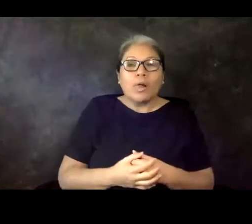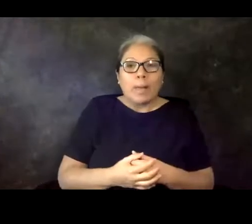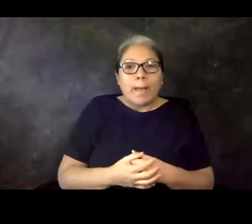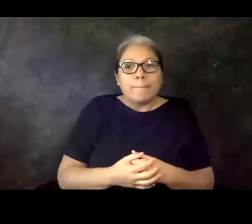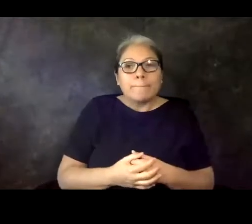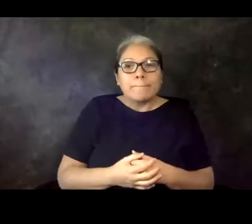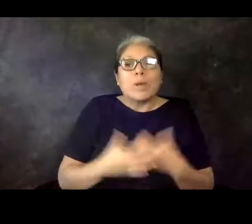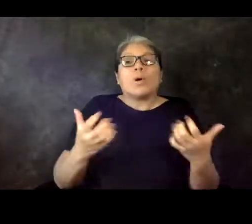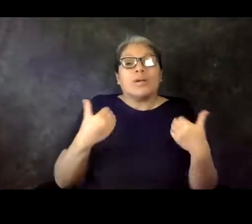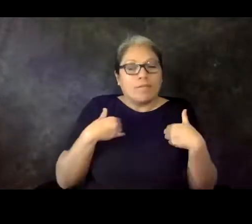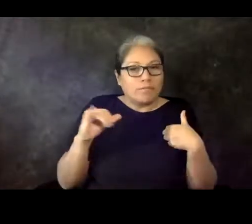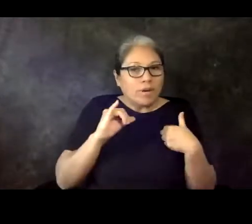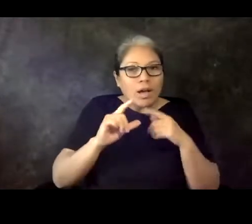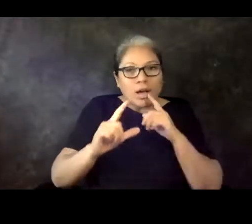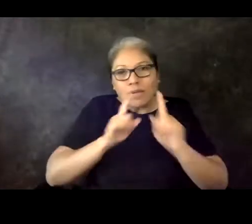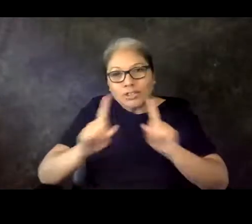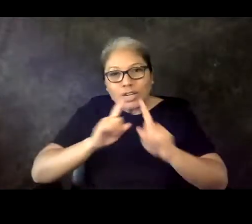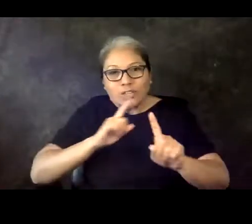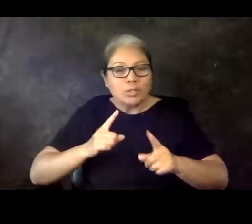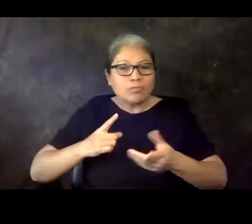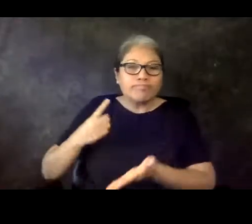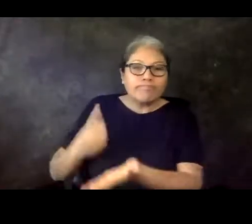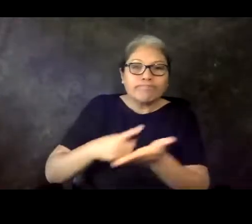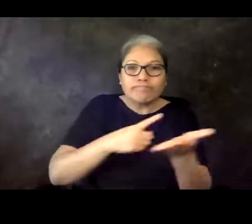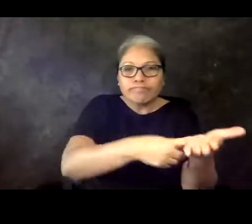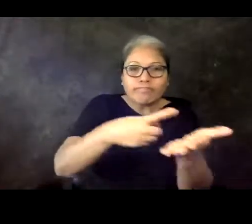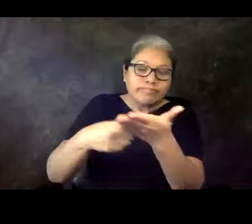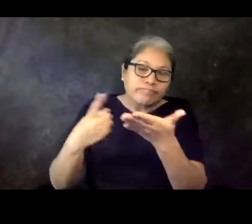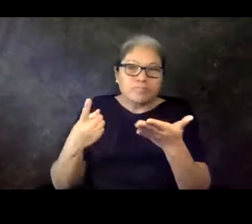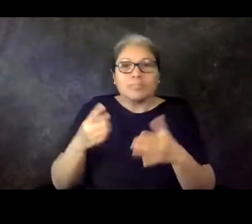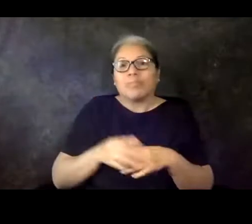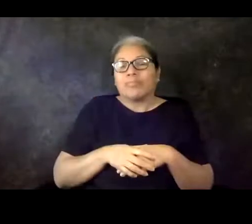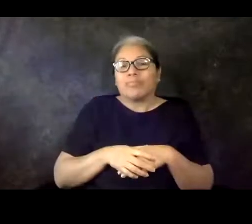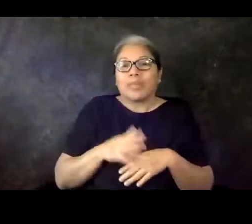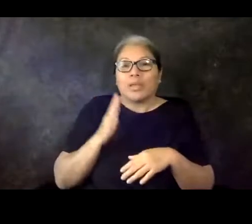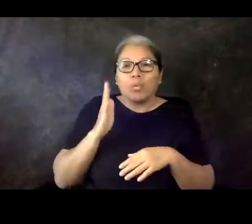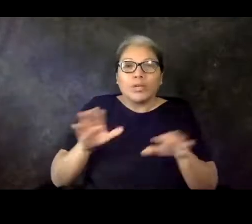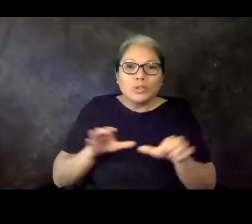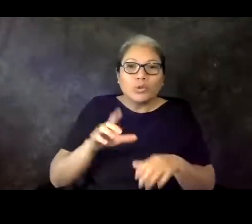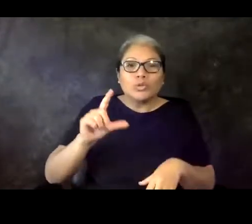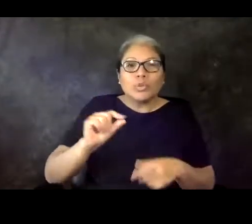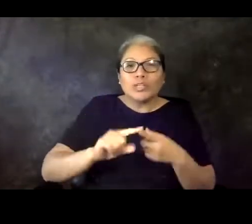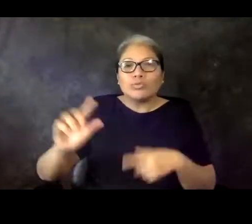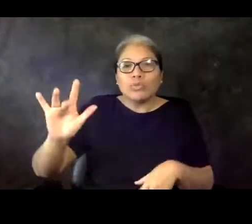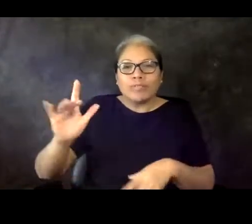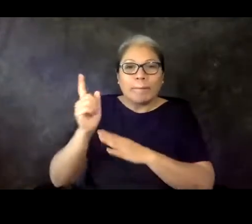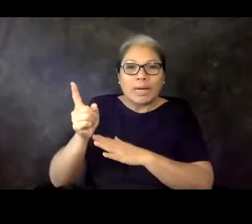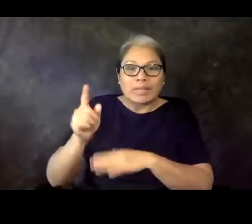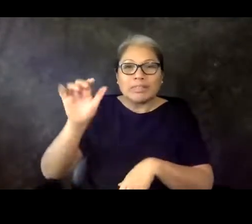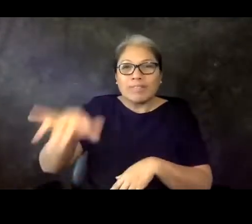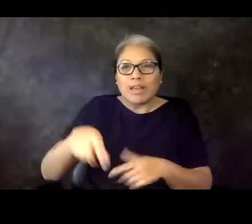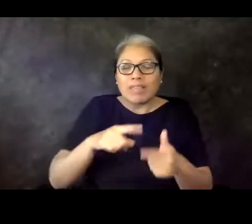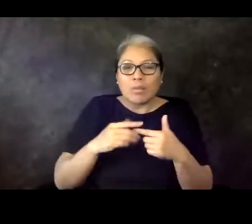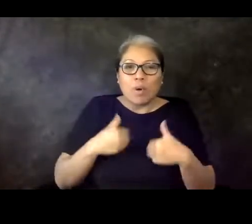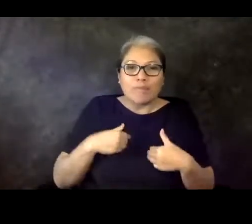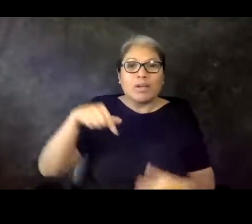for, well, since we're started late, we'll do 20, 25 minutes of that, and then we'll have some Q&A